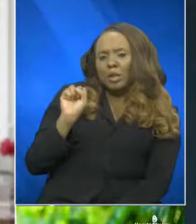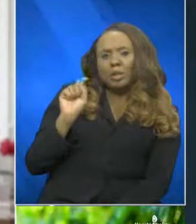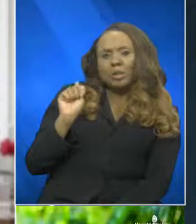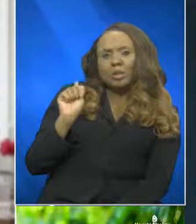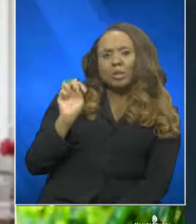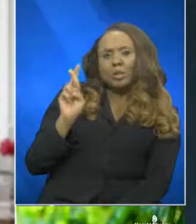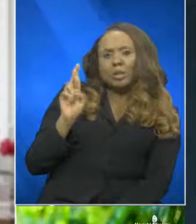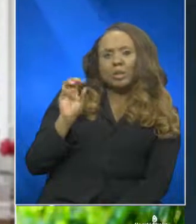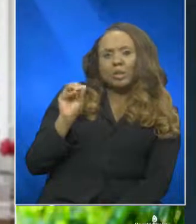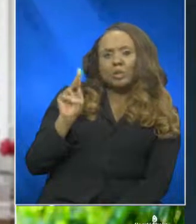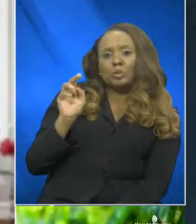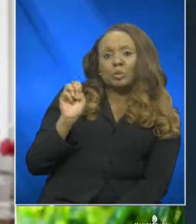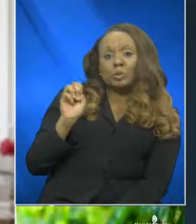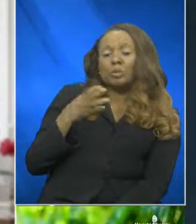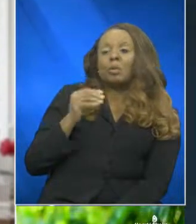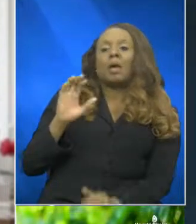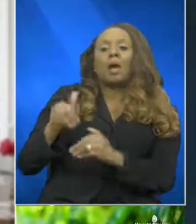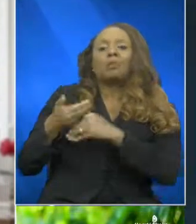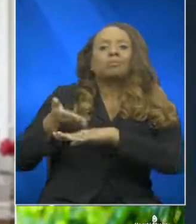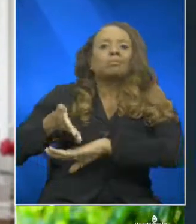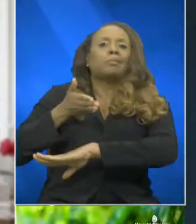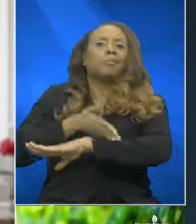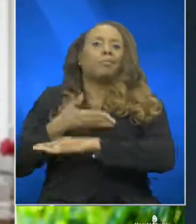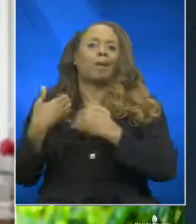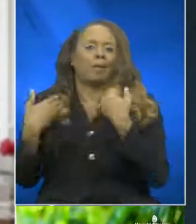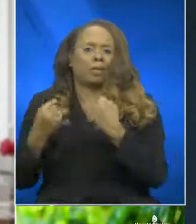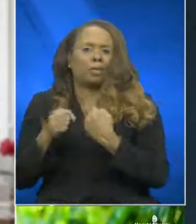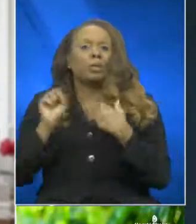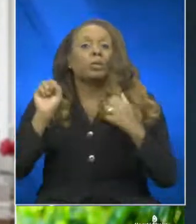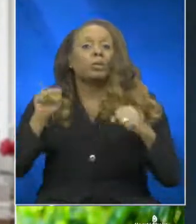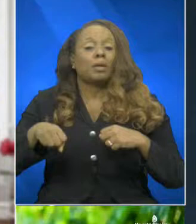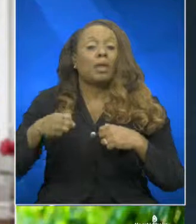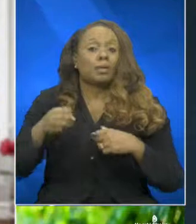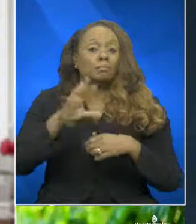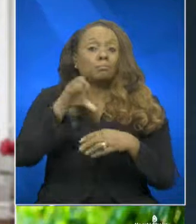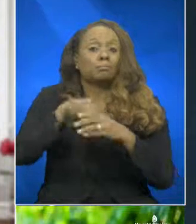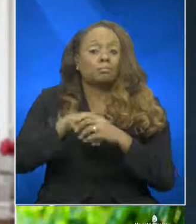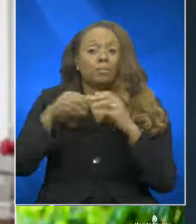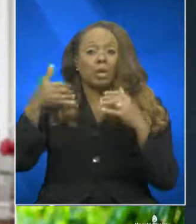recovery. Remember, you can participate. You can call us on